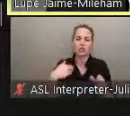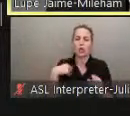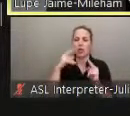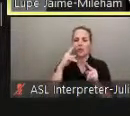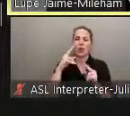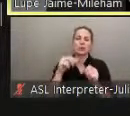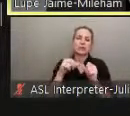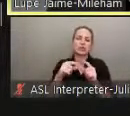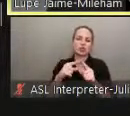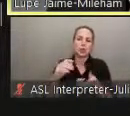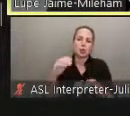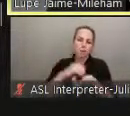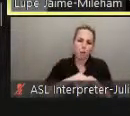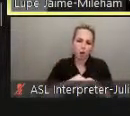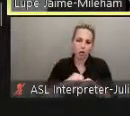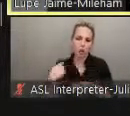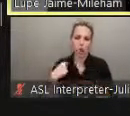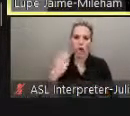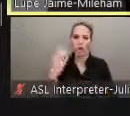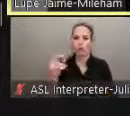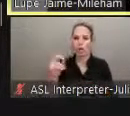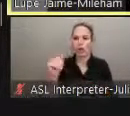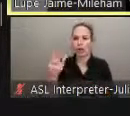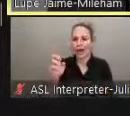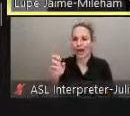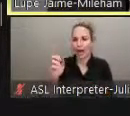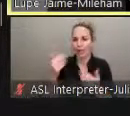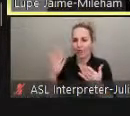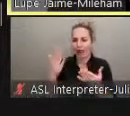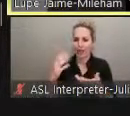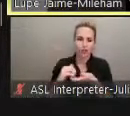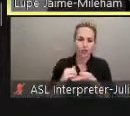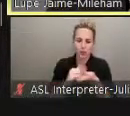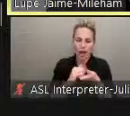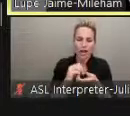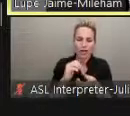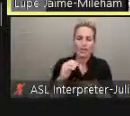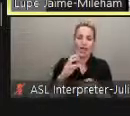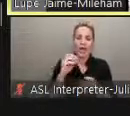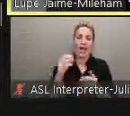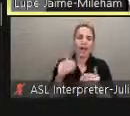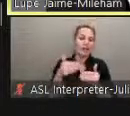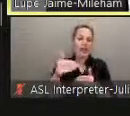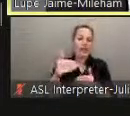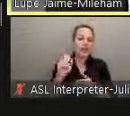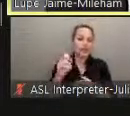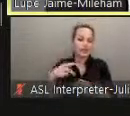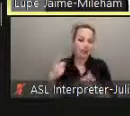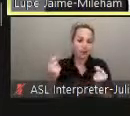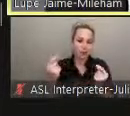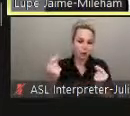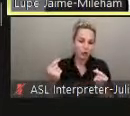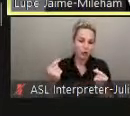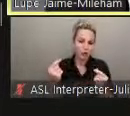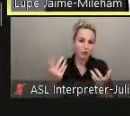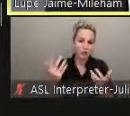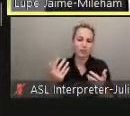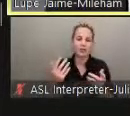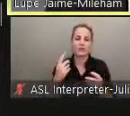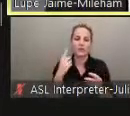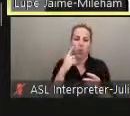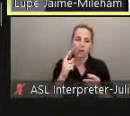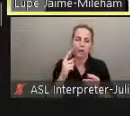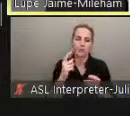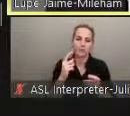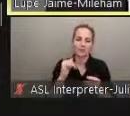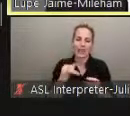to partner with our Childcare Provider United in regards to next steps in regards to rate reform. And then